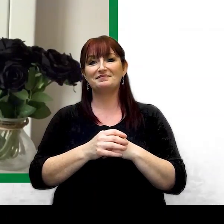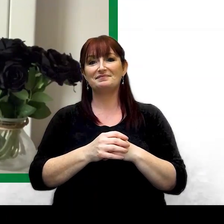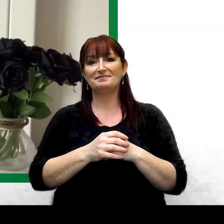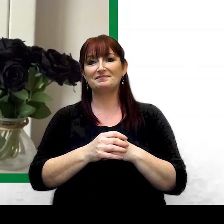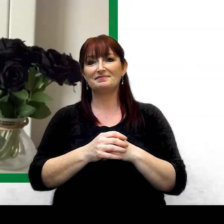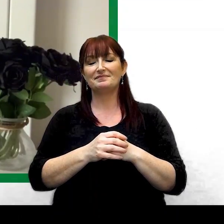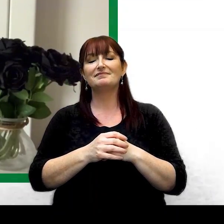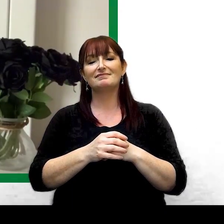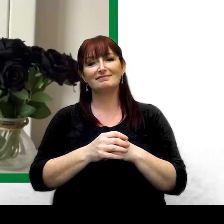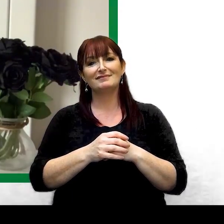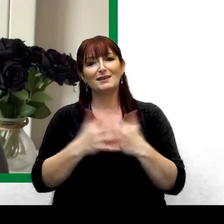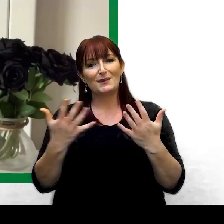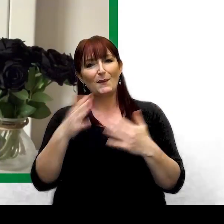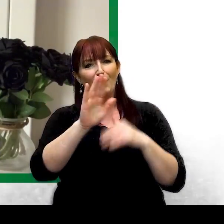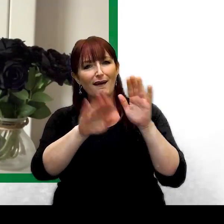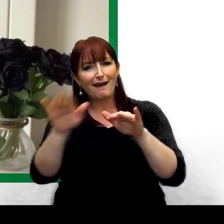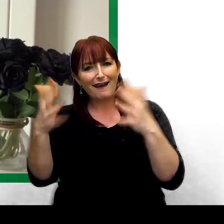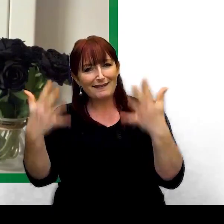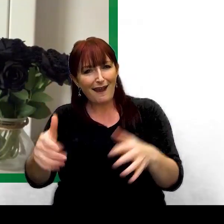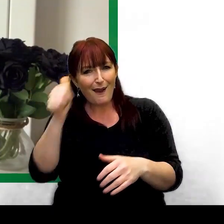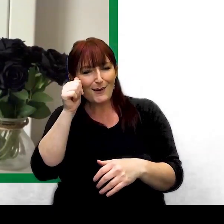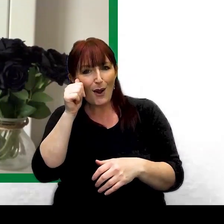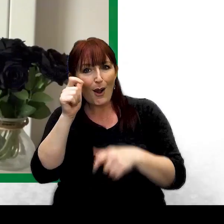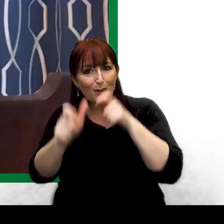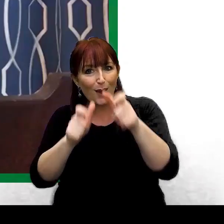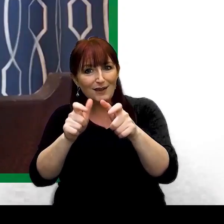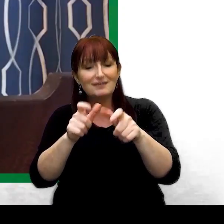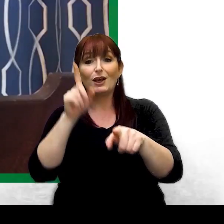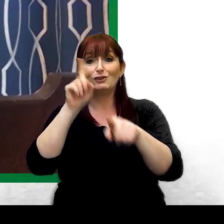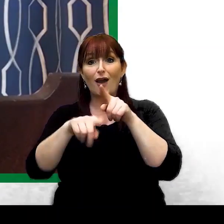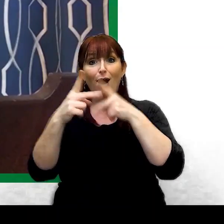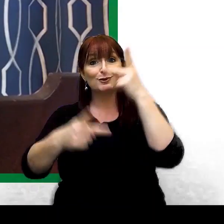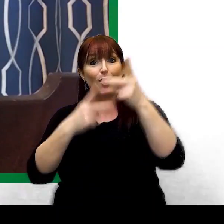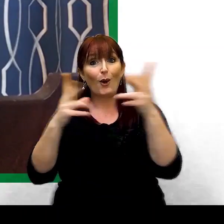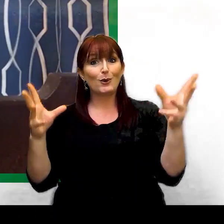So guys, now that you know the words, let's try to put this song together.